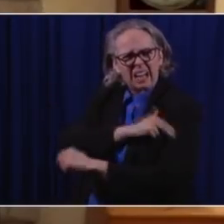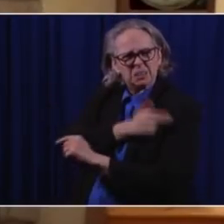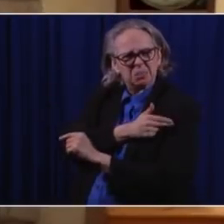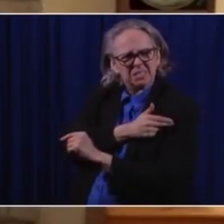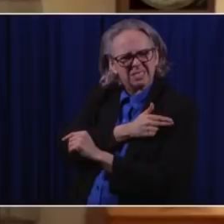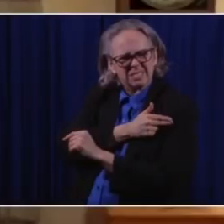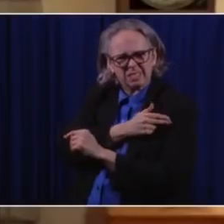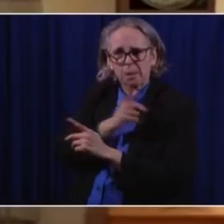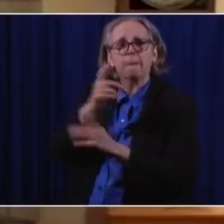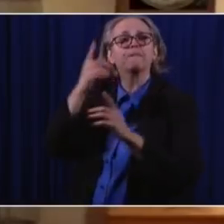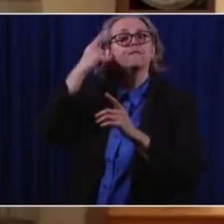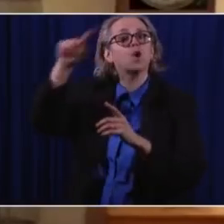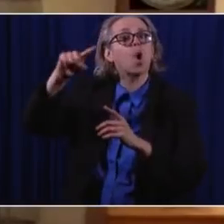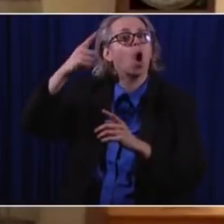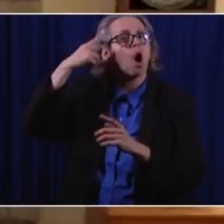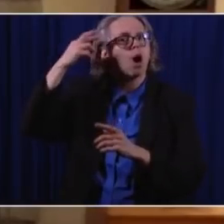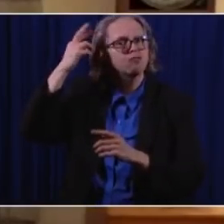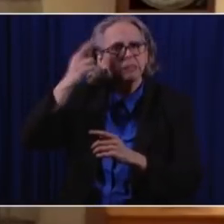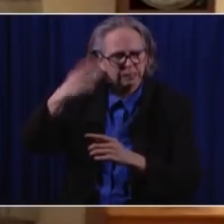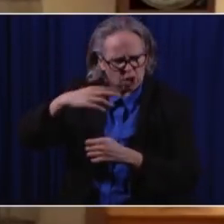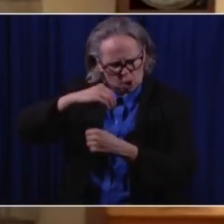in hospitals.